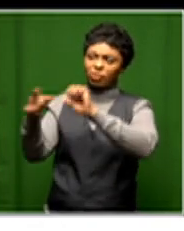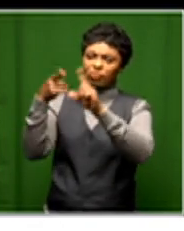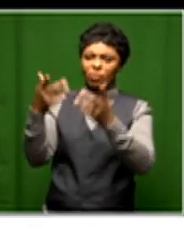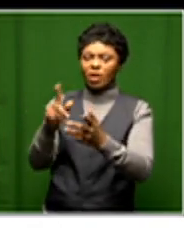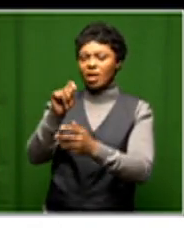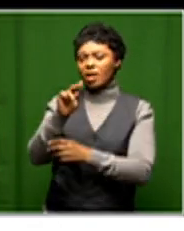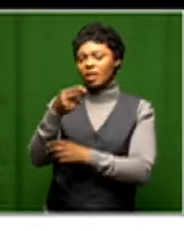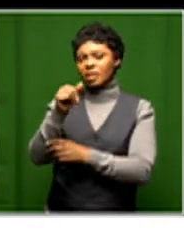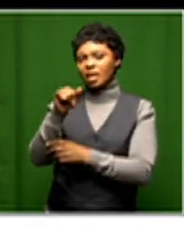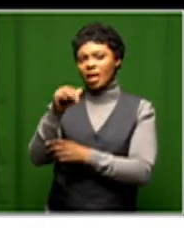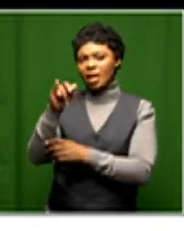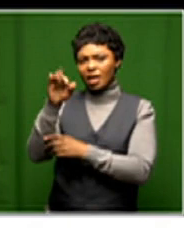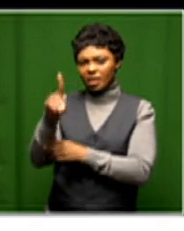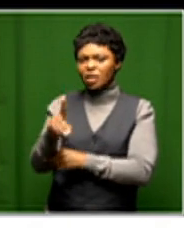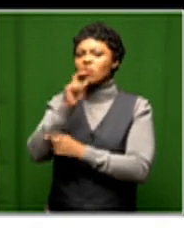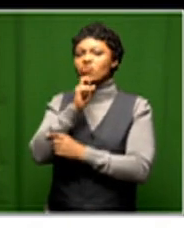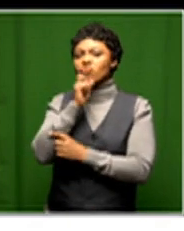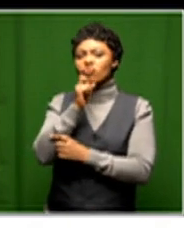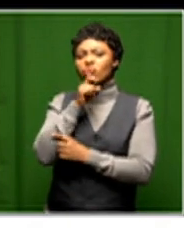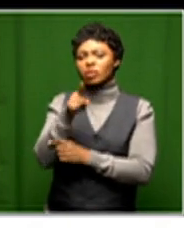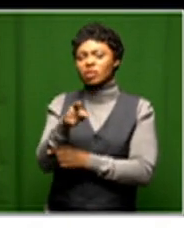who was using space technology